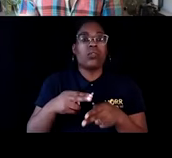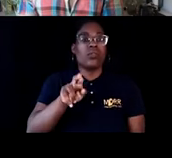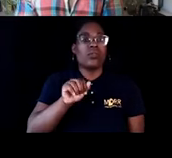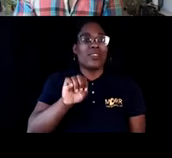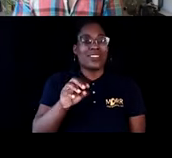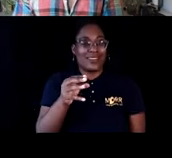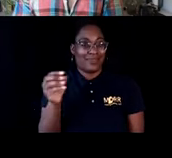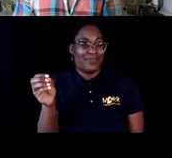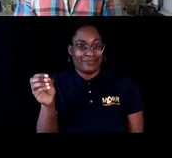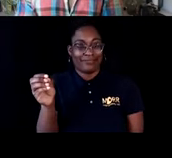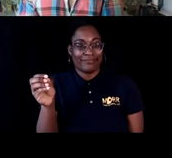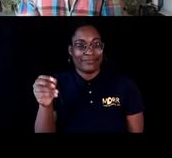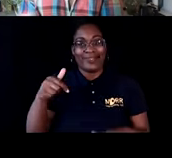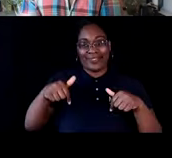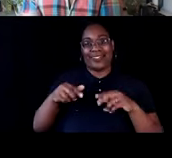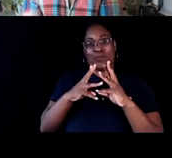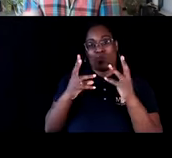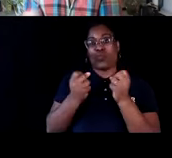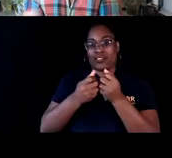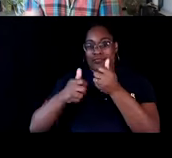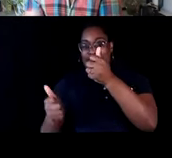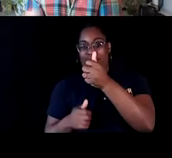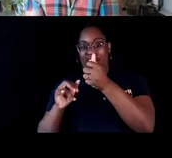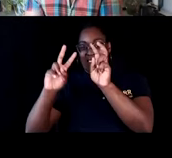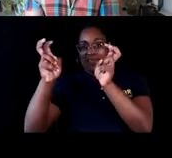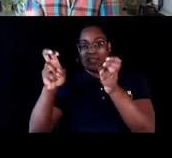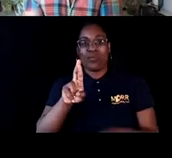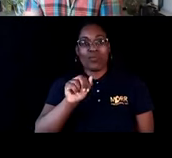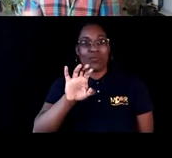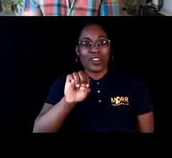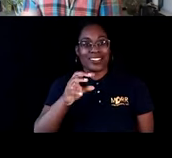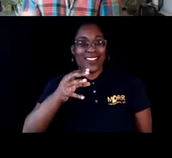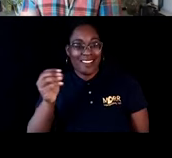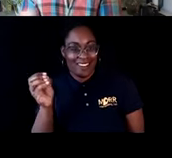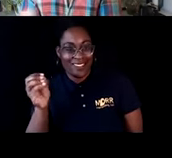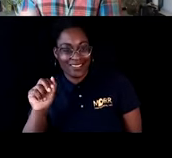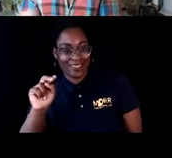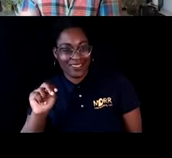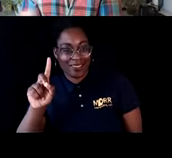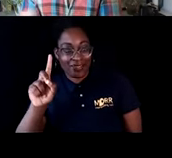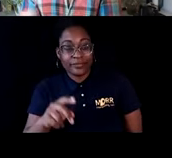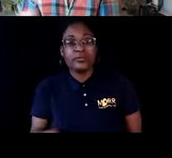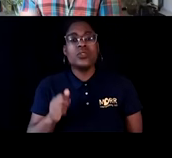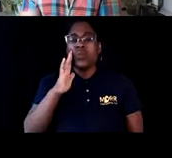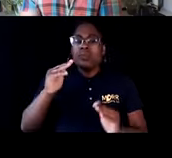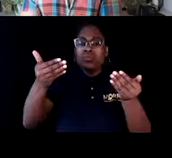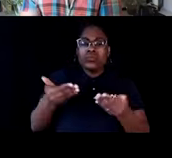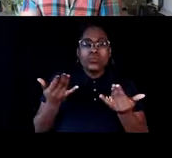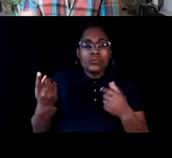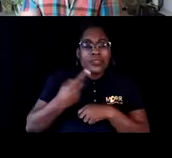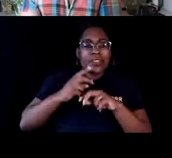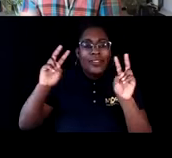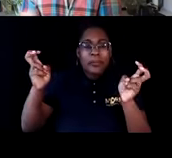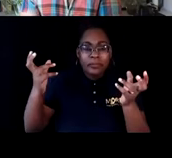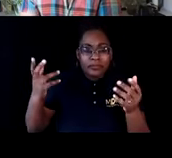And let me just tell you a little bit about who Race Forward is and what the Race and series is about. So we are Race Forward. We